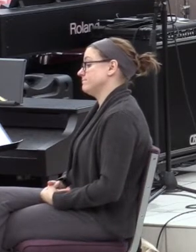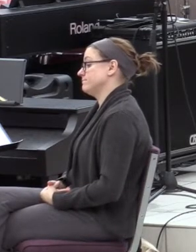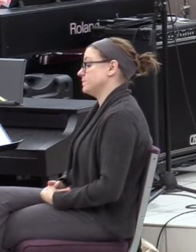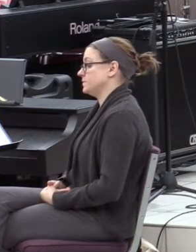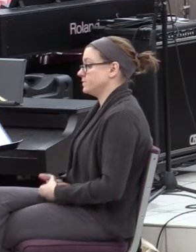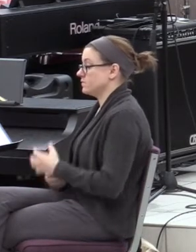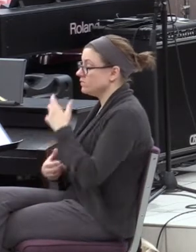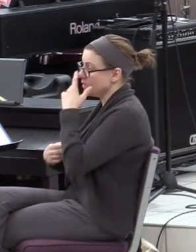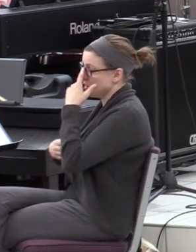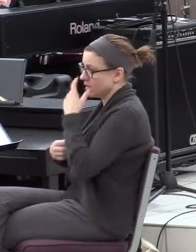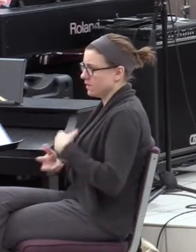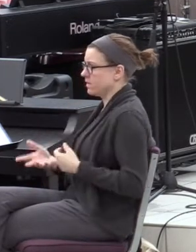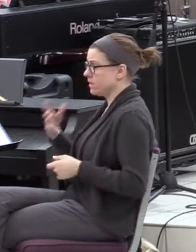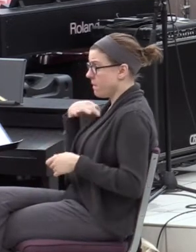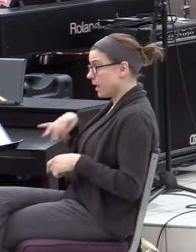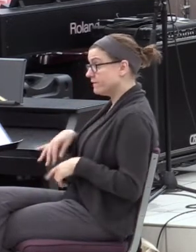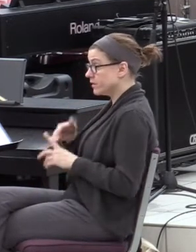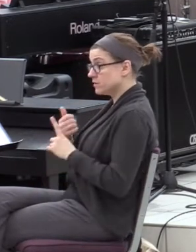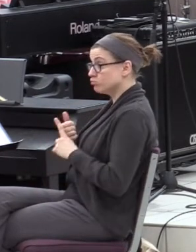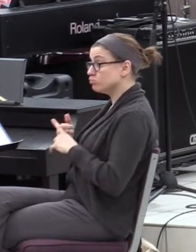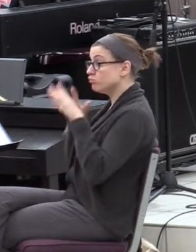The benefit is wonderful.